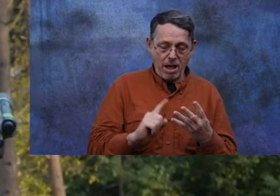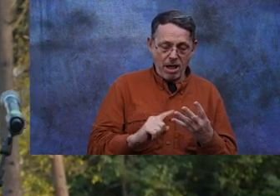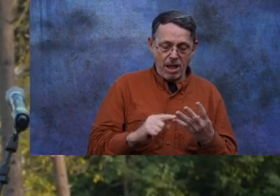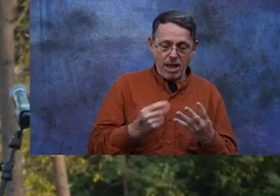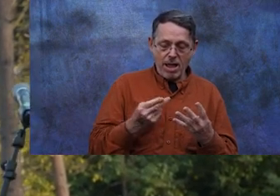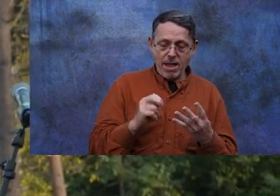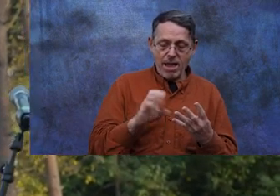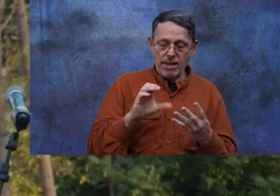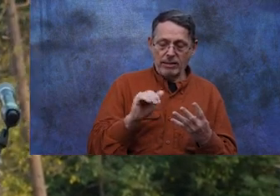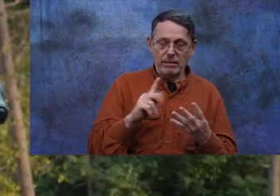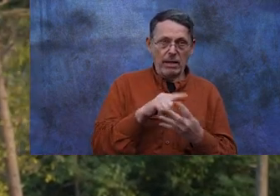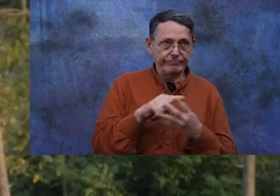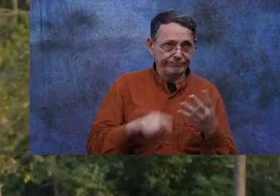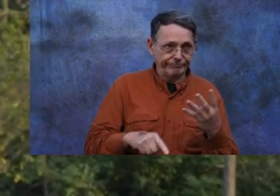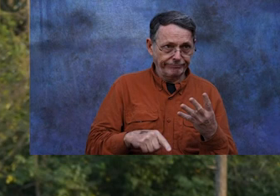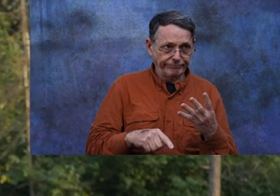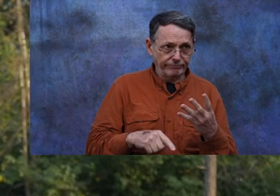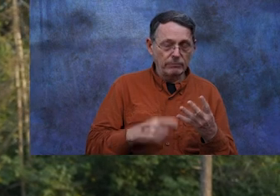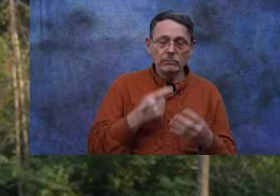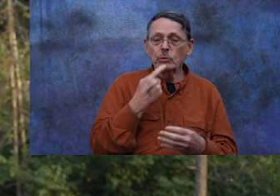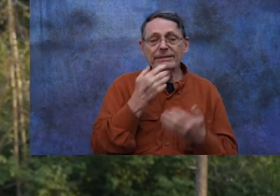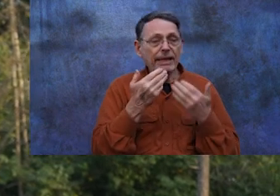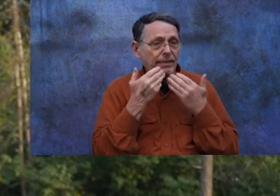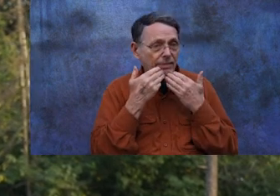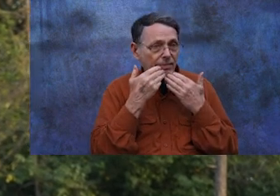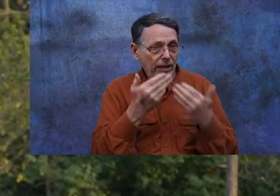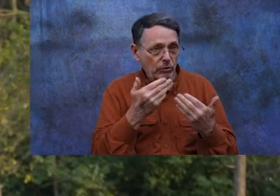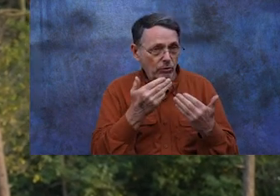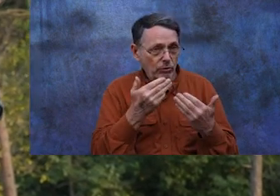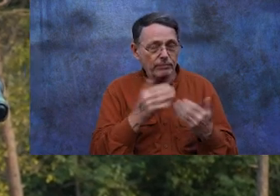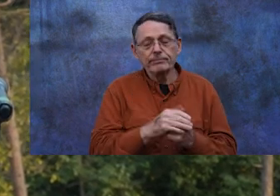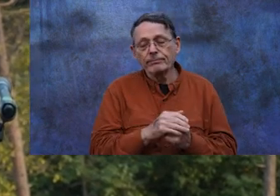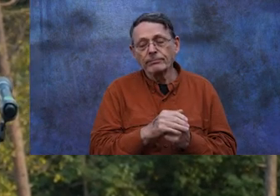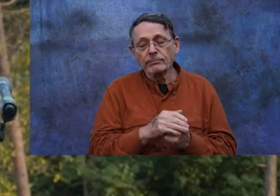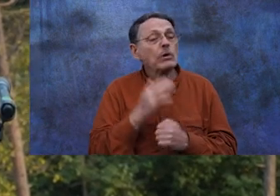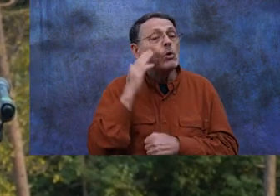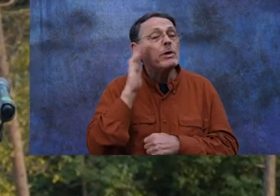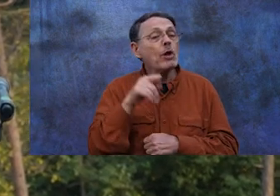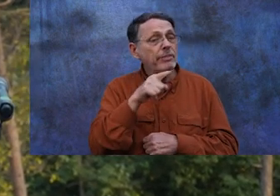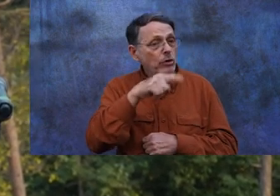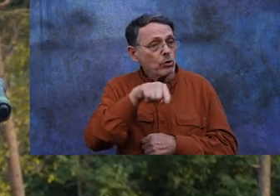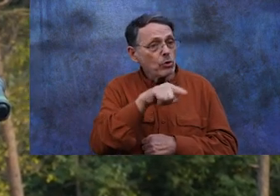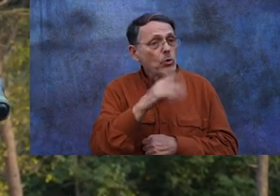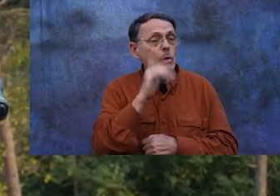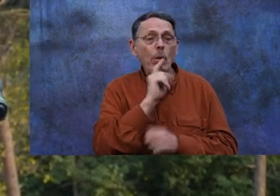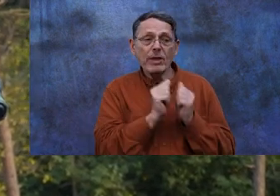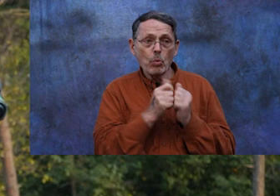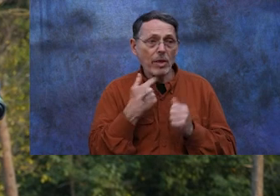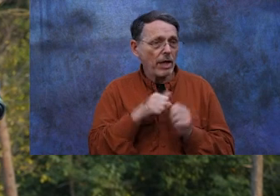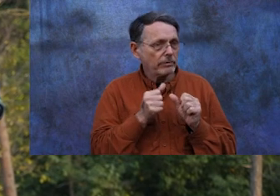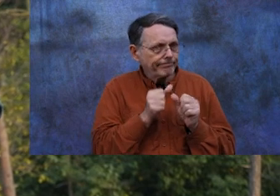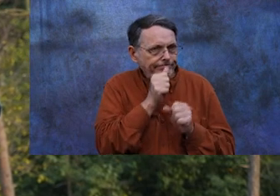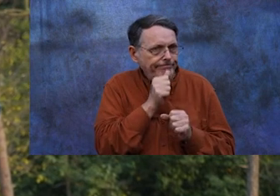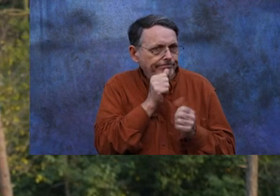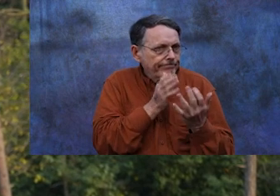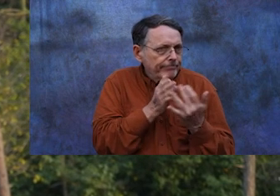Hecate. We say thank you. And we know that you will be with us through these